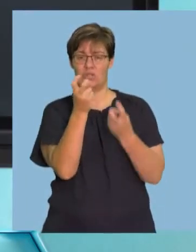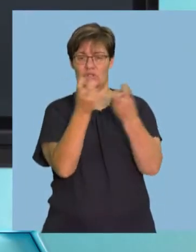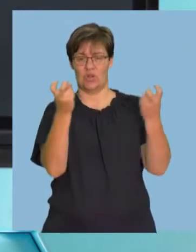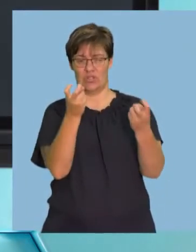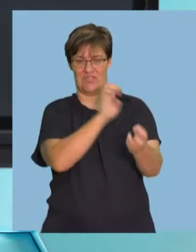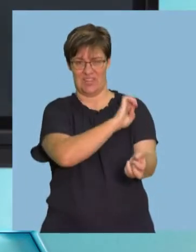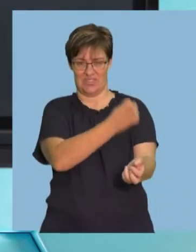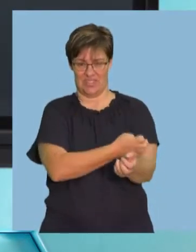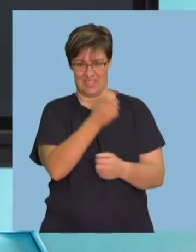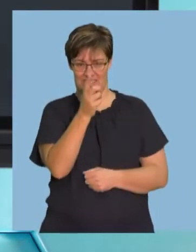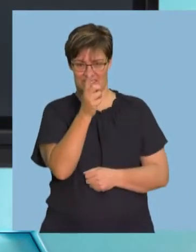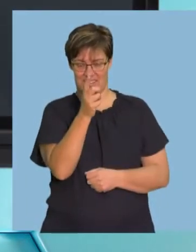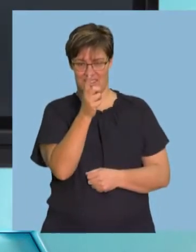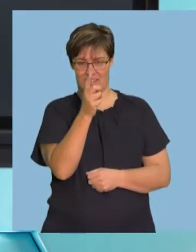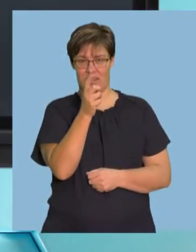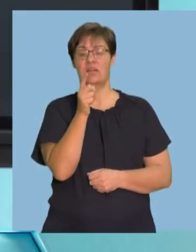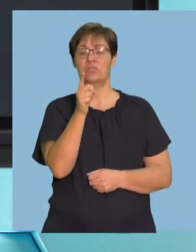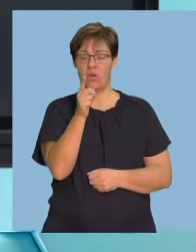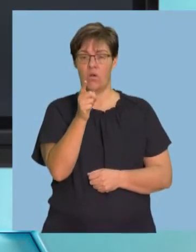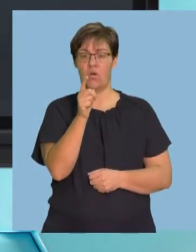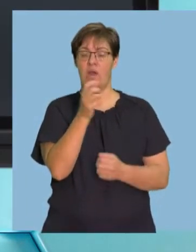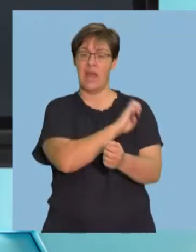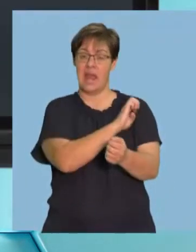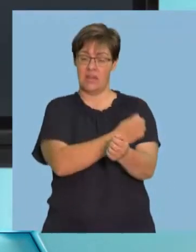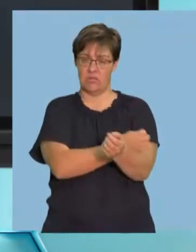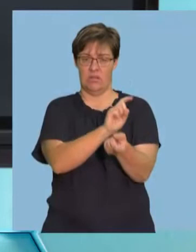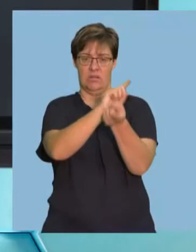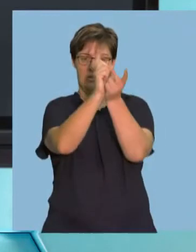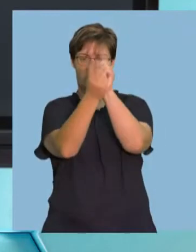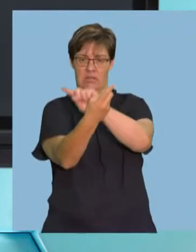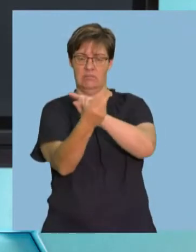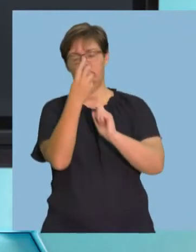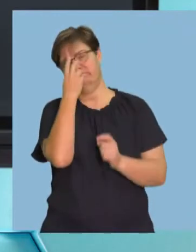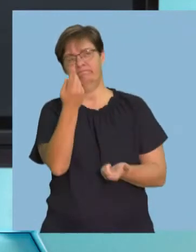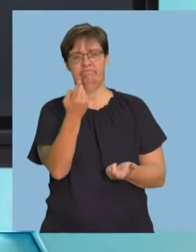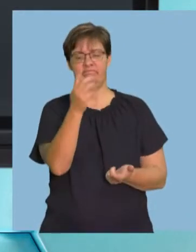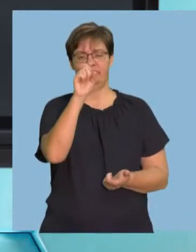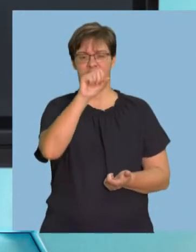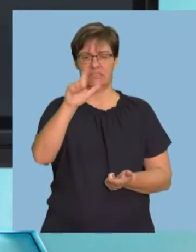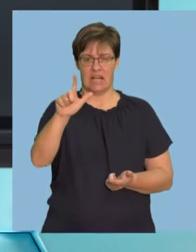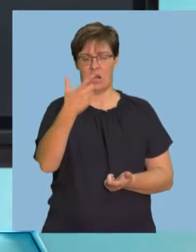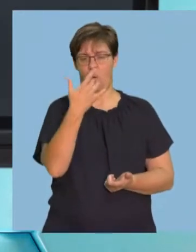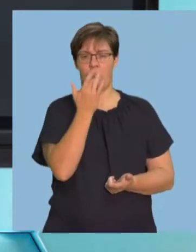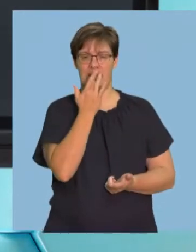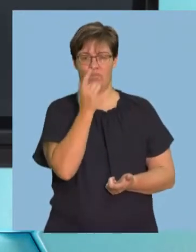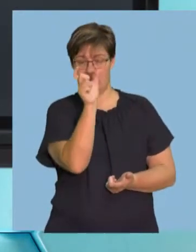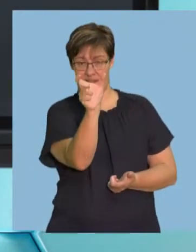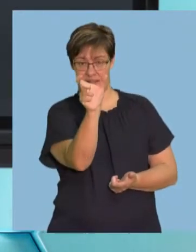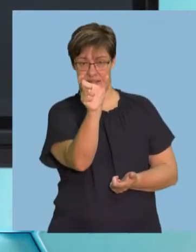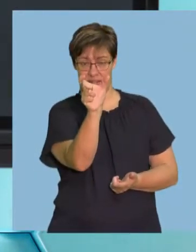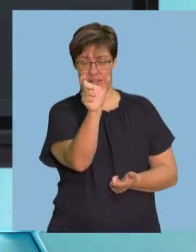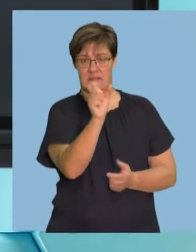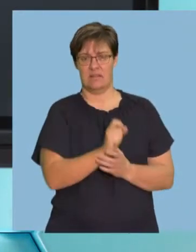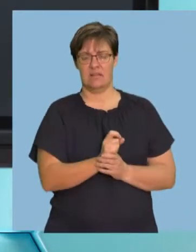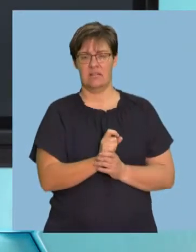electrical circuit has a lot to do with energy transformation. If you look at a cell or a battery, in its own right, what it